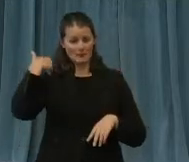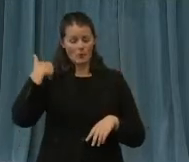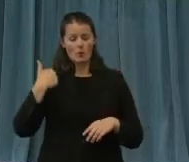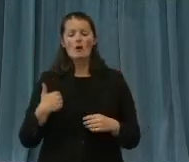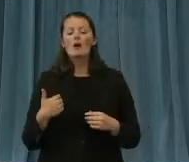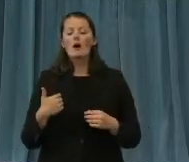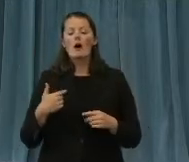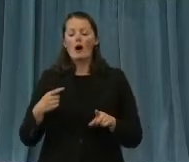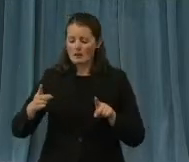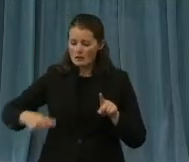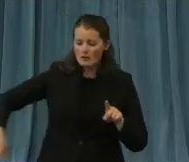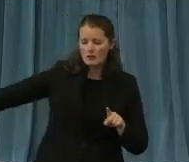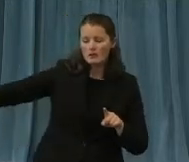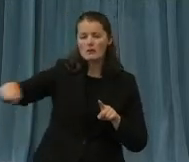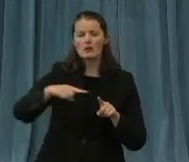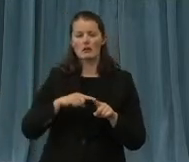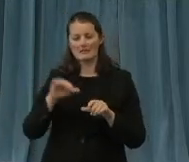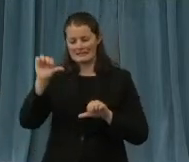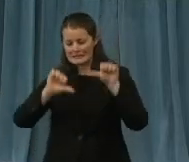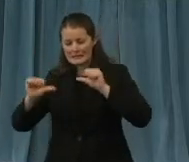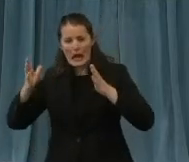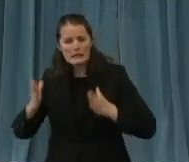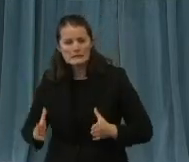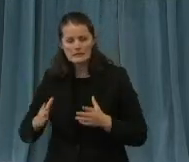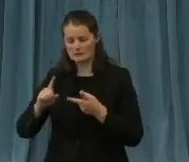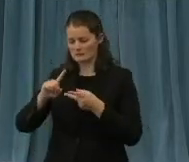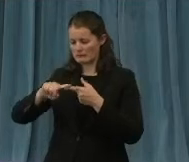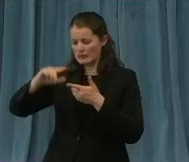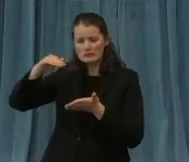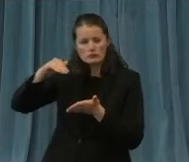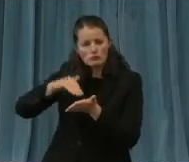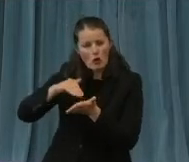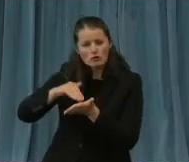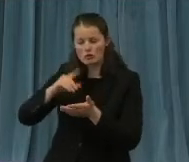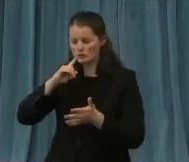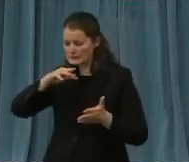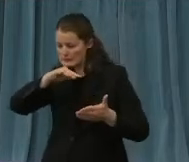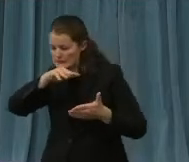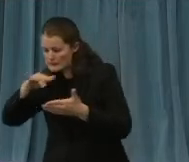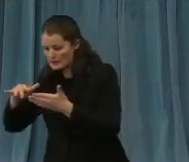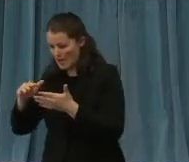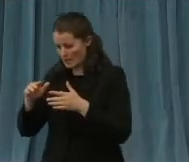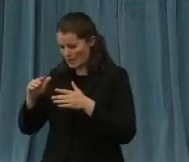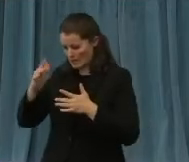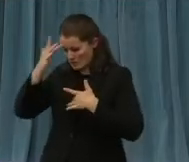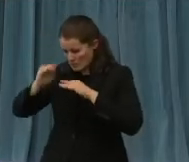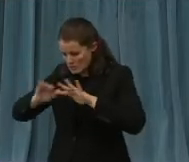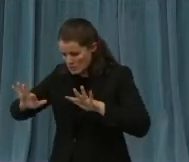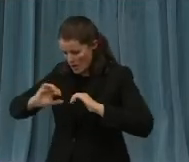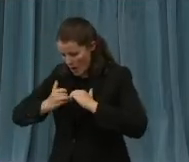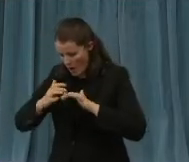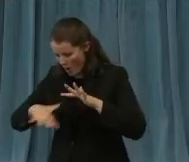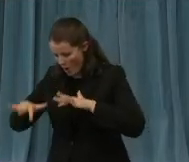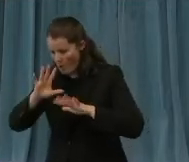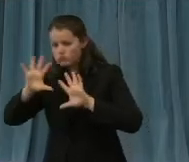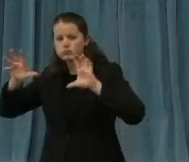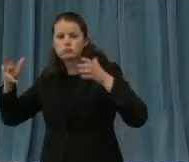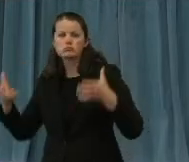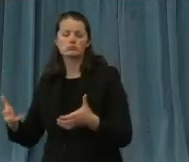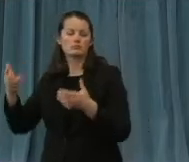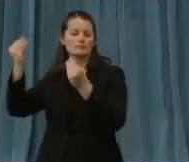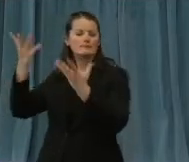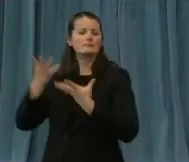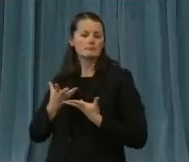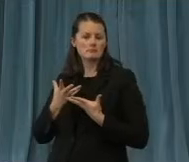statisticians, on our epidemiologists, as we continue to progress and move forward in understanding the disease and our response to it. I brought this team with me